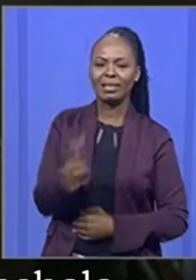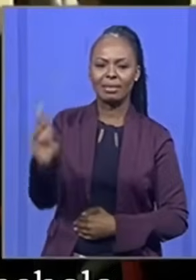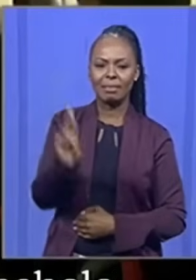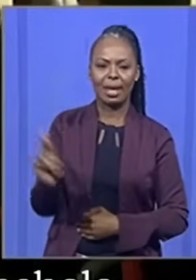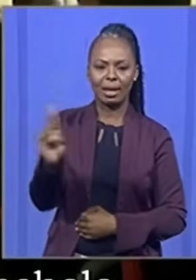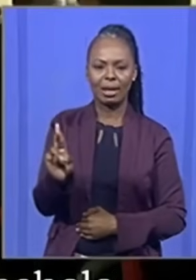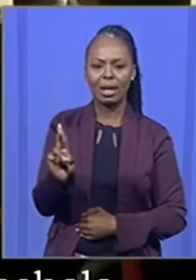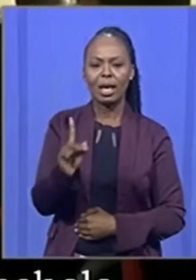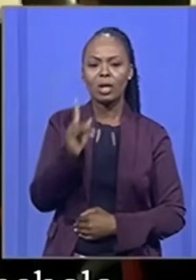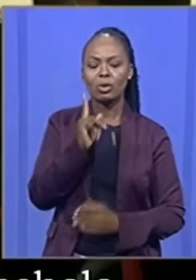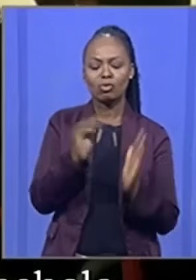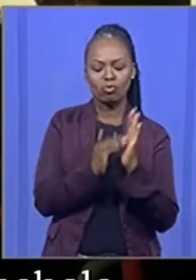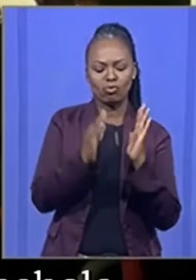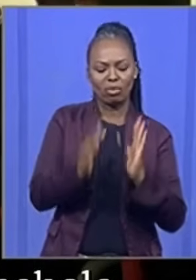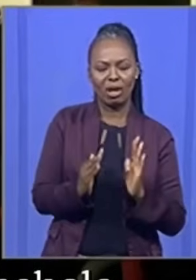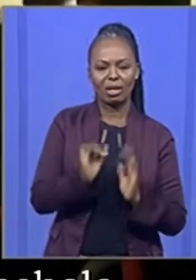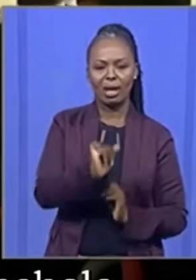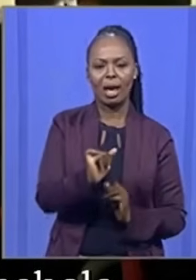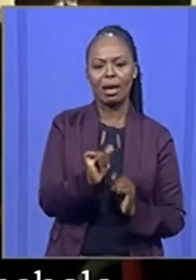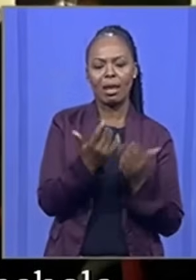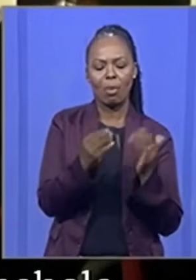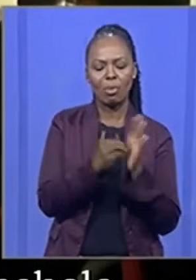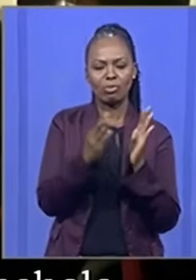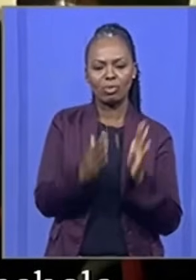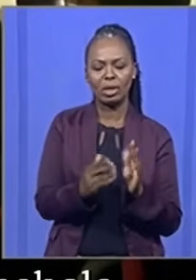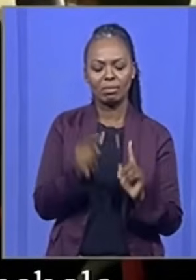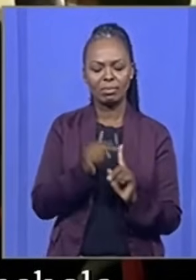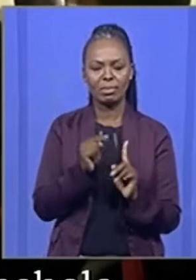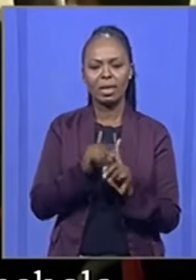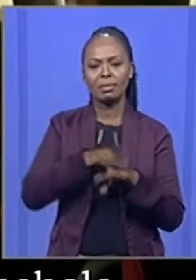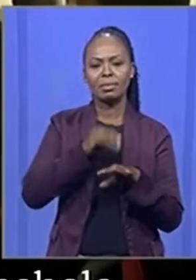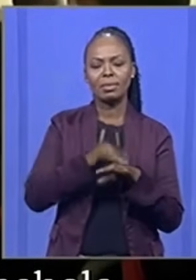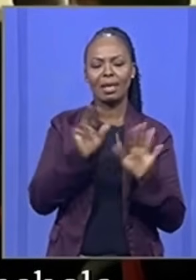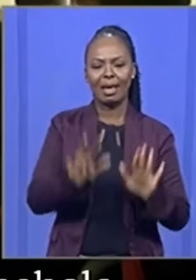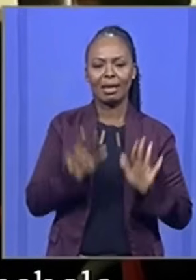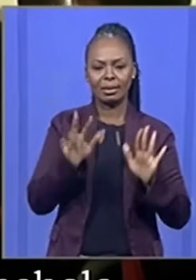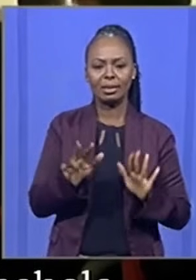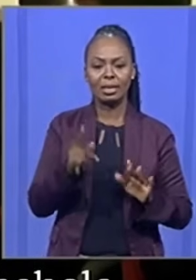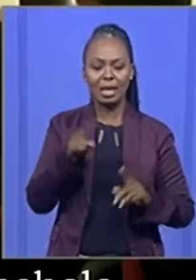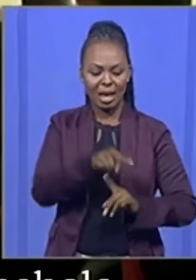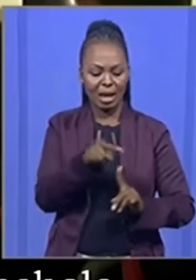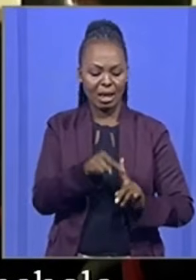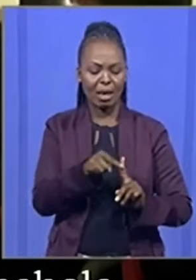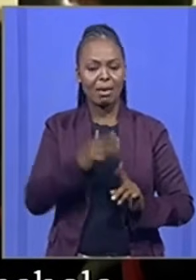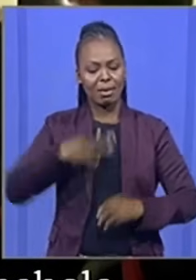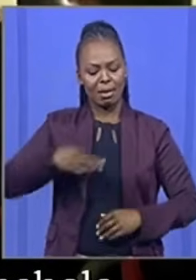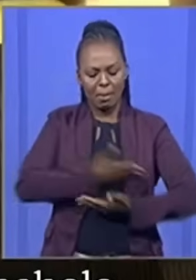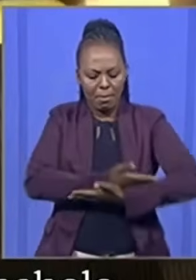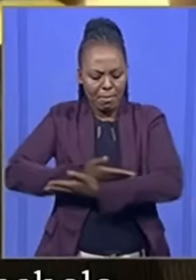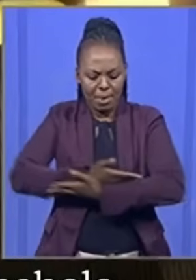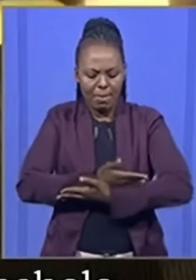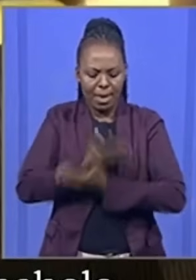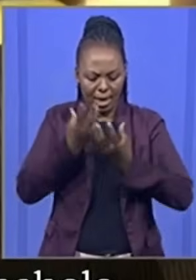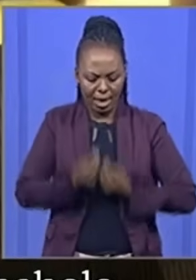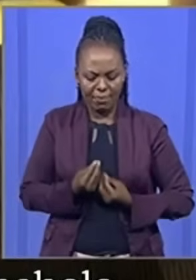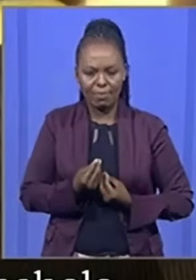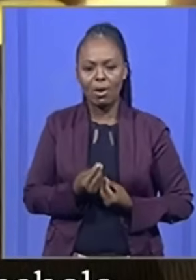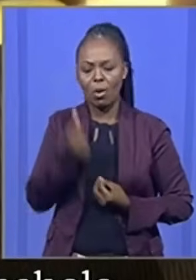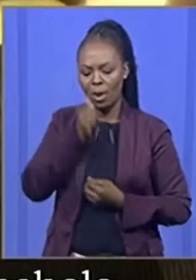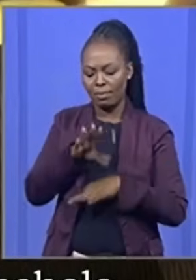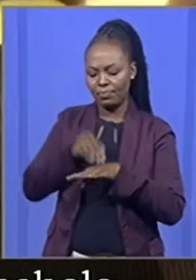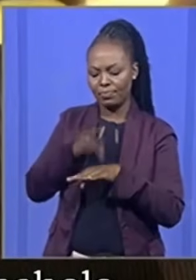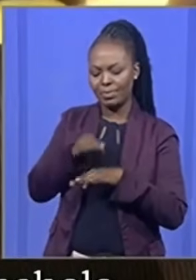rutiwang fa go ne go le Refile Makwela wa dingwaga di le 18 yo e bileng a nang le ngwana. O ne a ima dingwaga di le 2 tse di fetileng fa na le